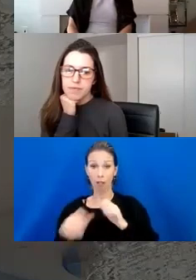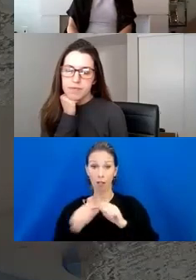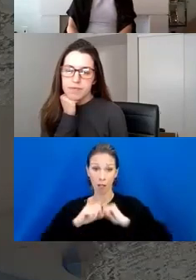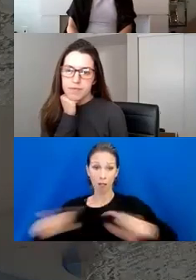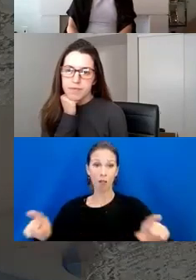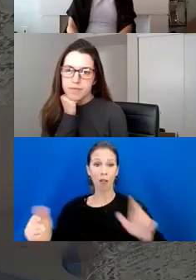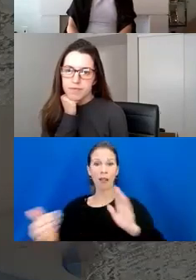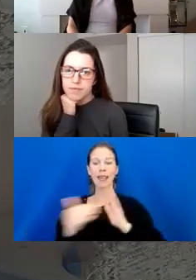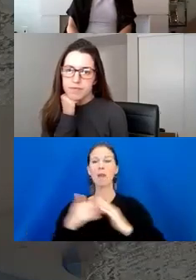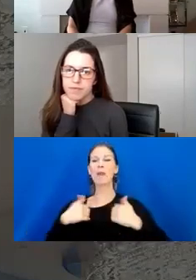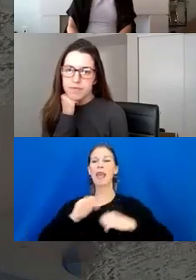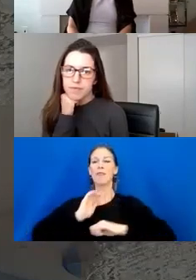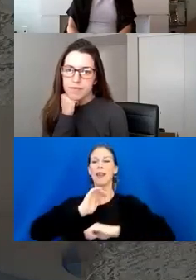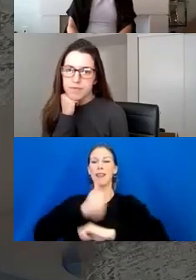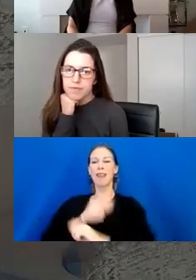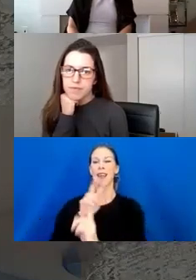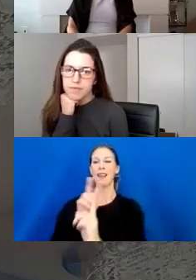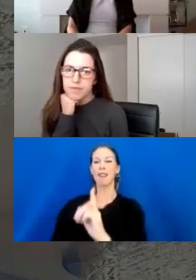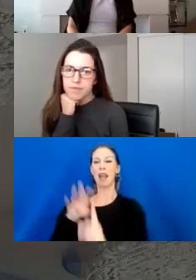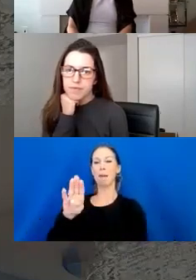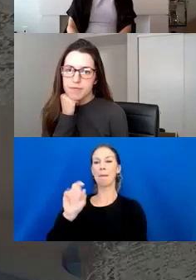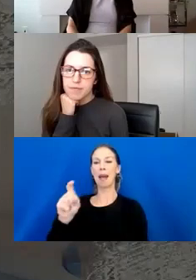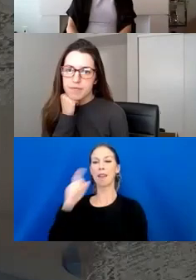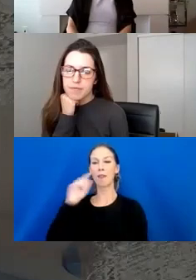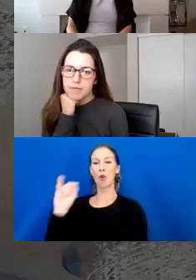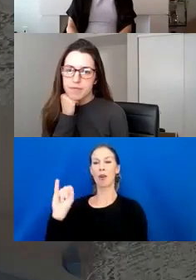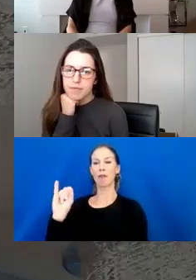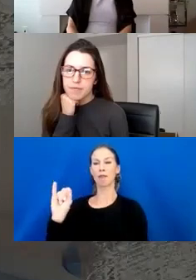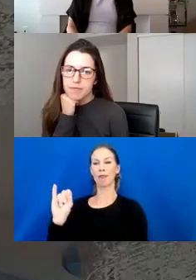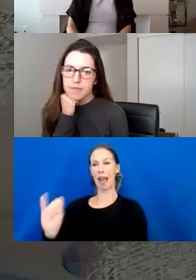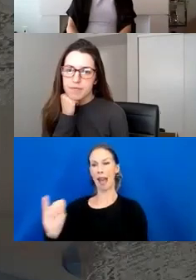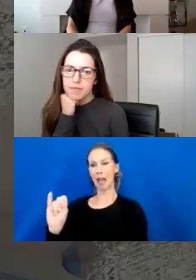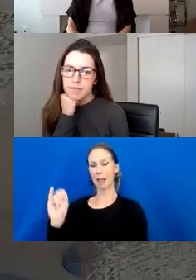for iPresentation that is